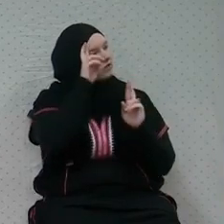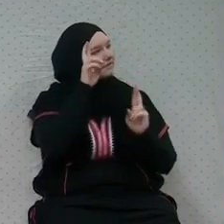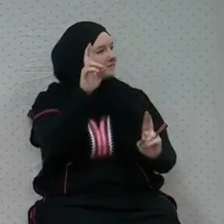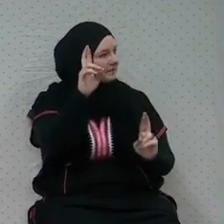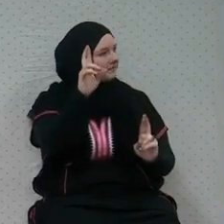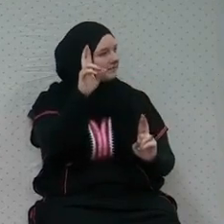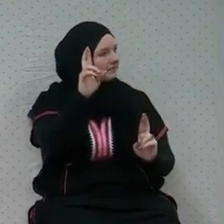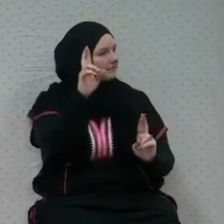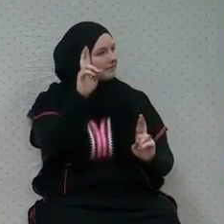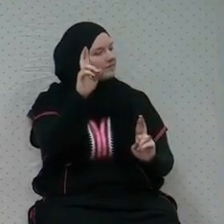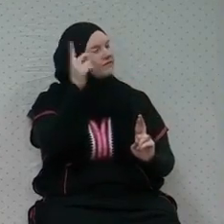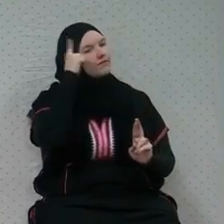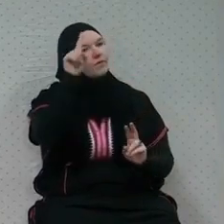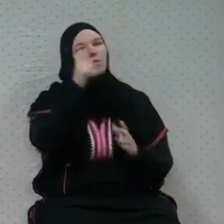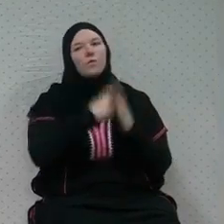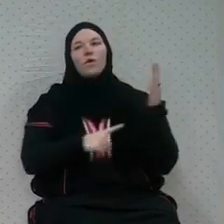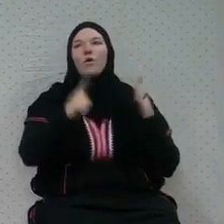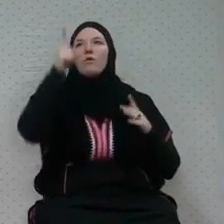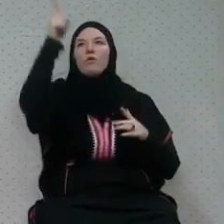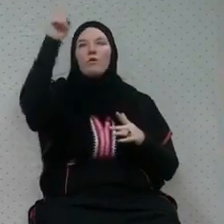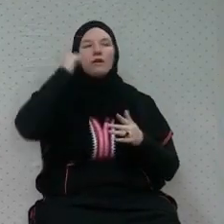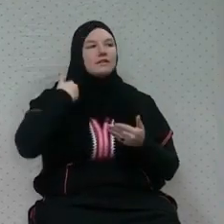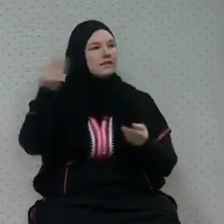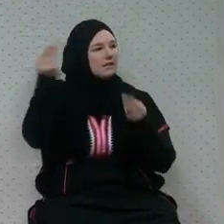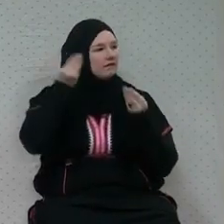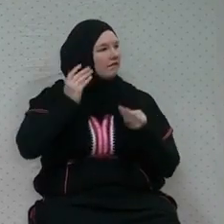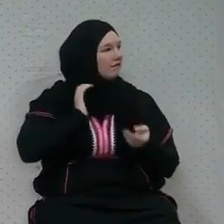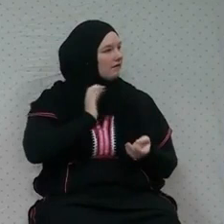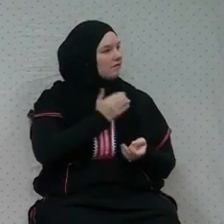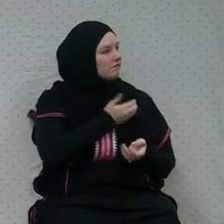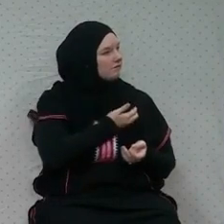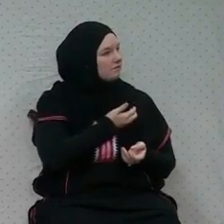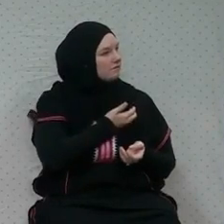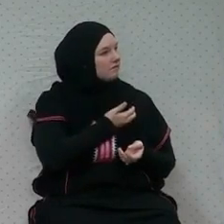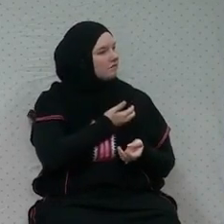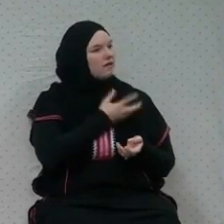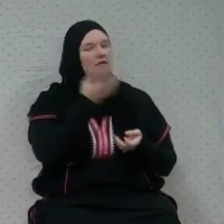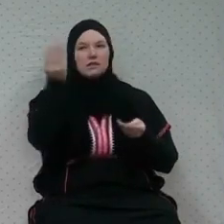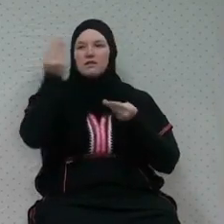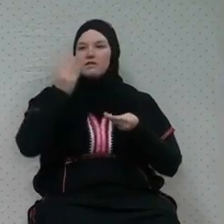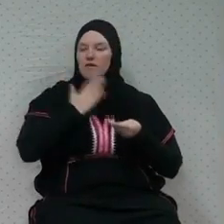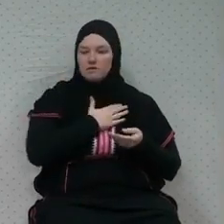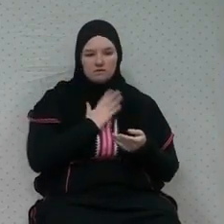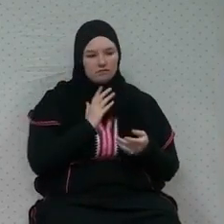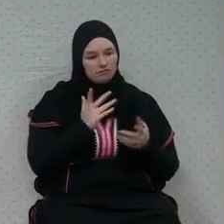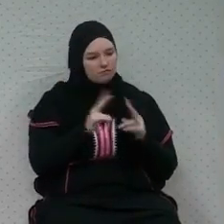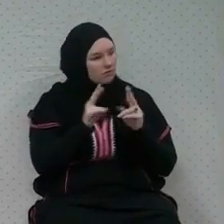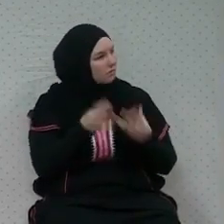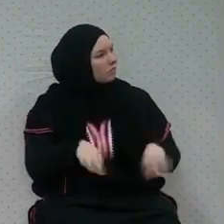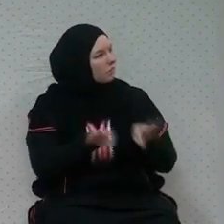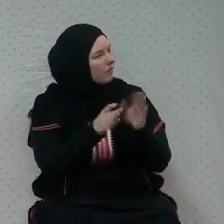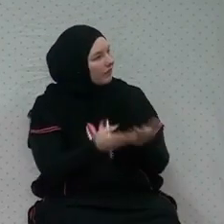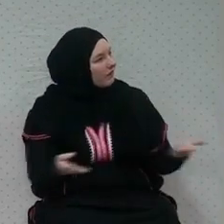for what Allah has shown us to be of importance or greatness in His